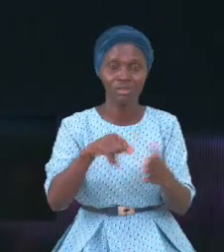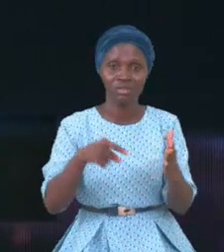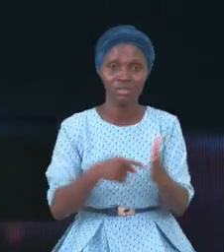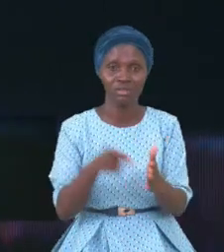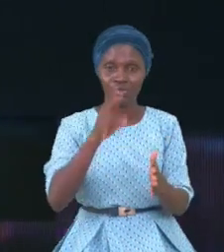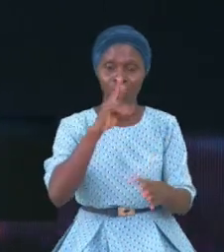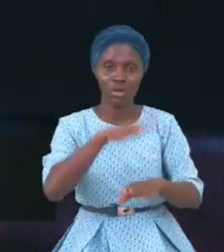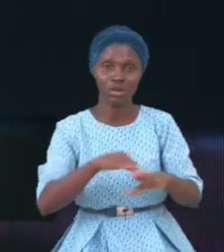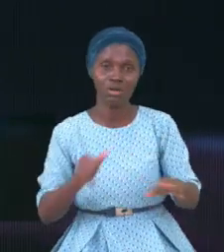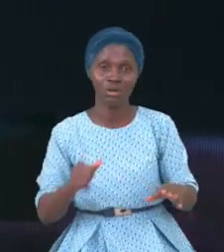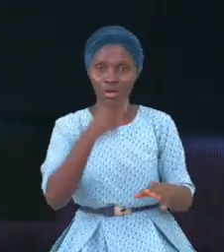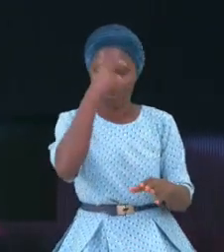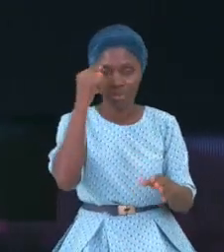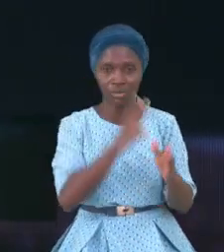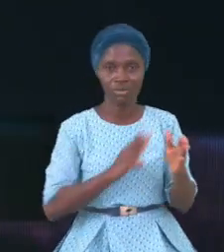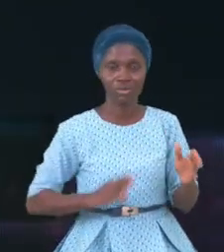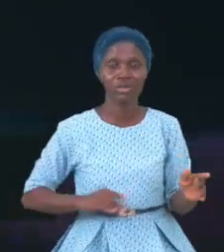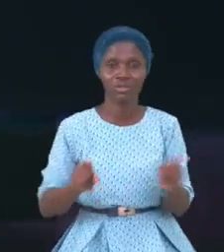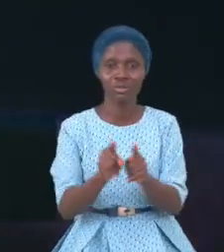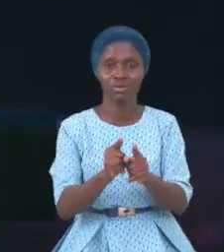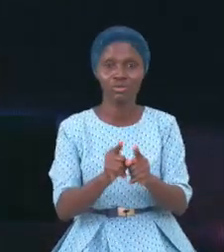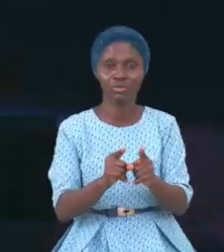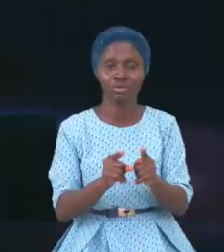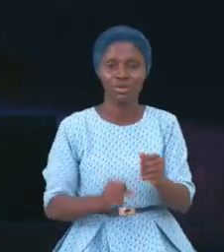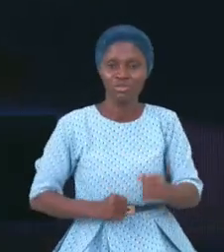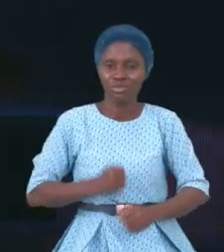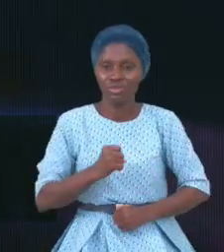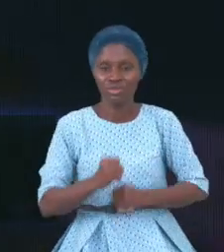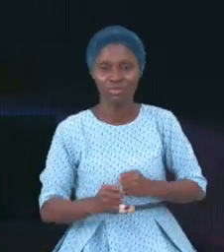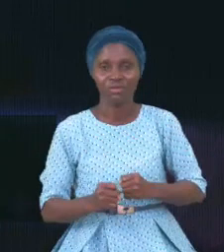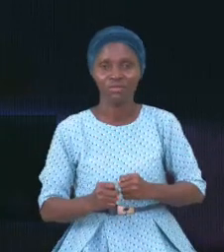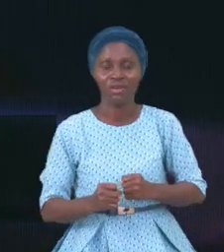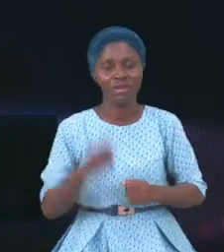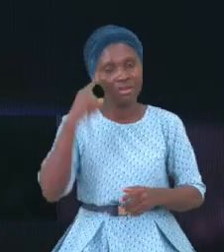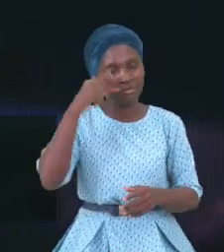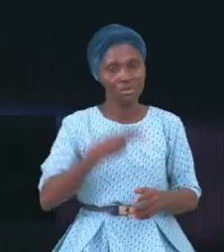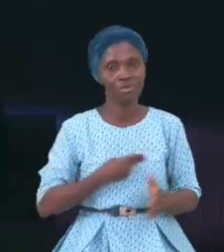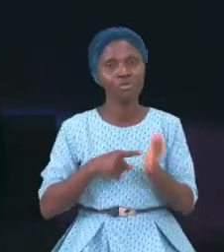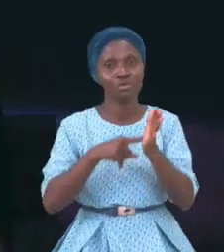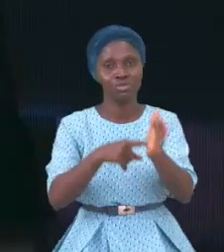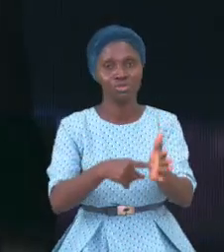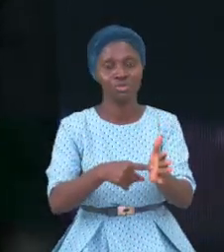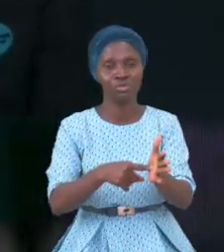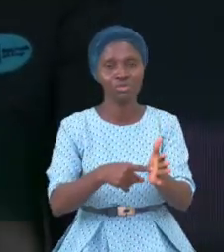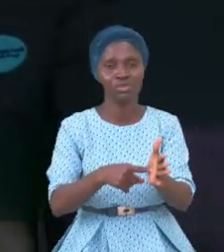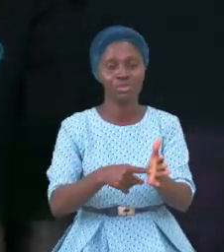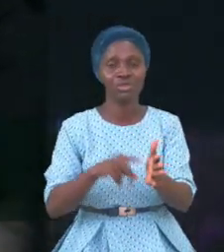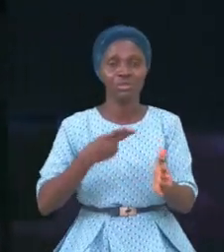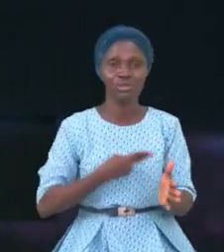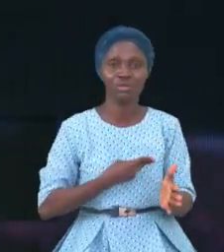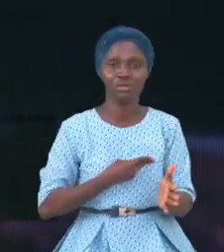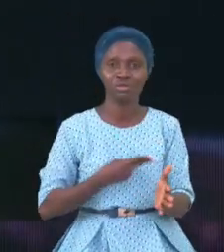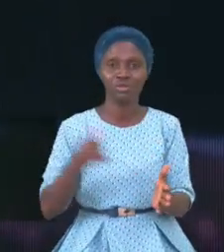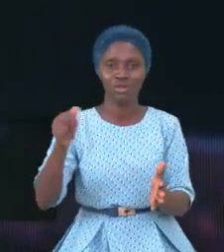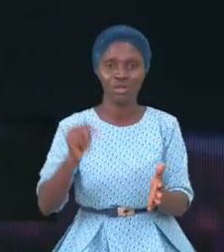also suffered for us, leaving us an example. Leaving us an example. Any church,